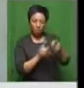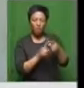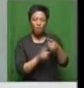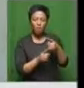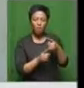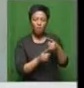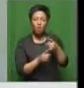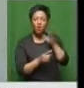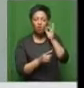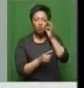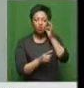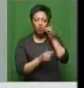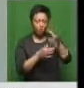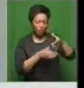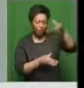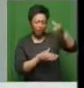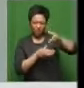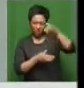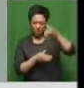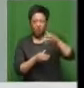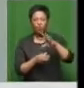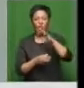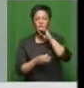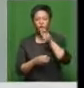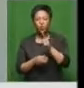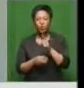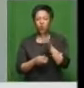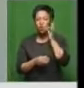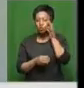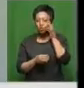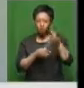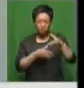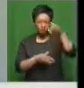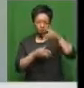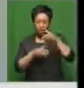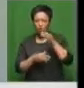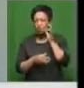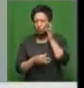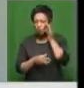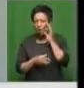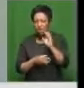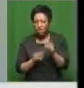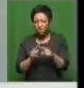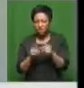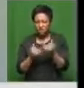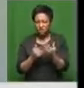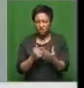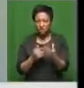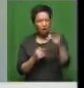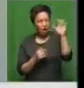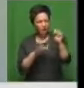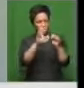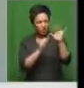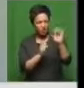sugarcane. So what we mean by that is as follows. Sugarcane obviously has sugar in it. Sugarcane is harvested and the sugar